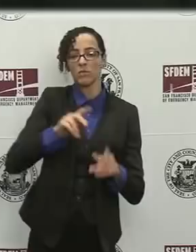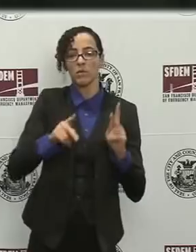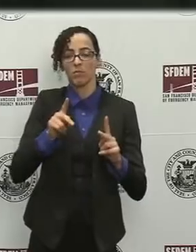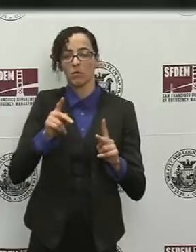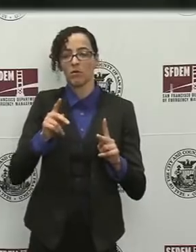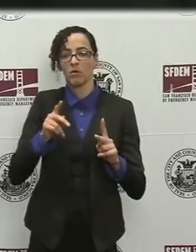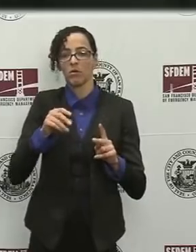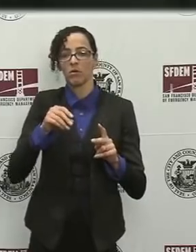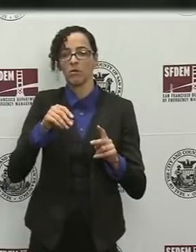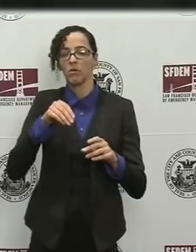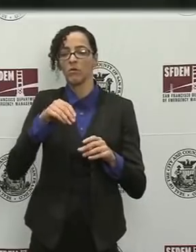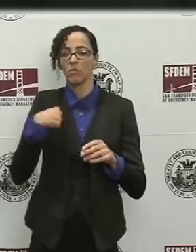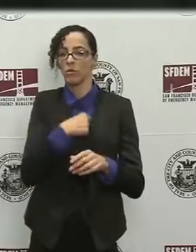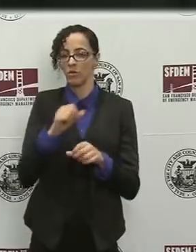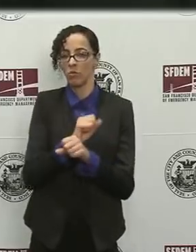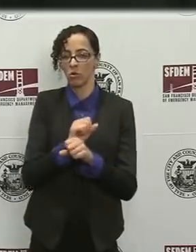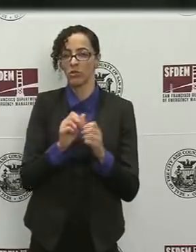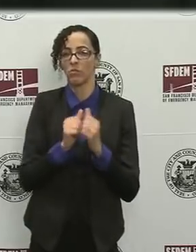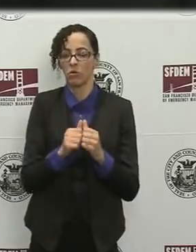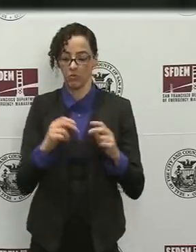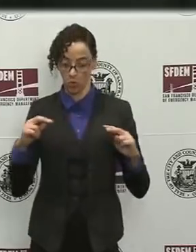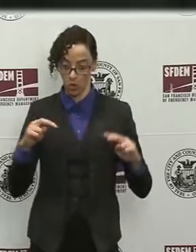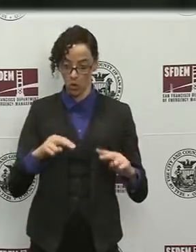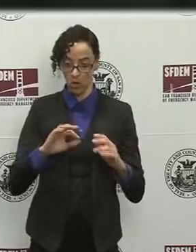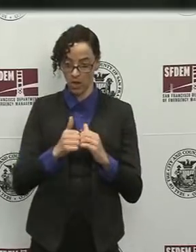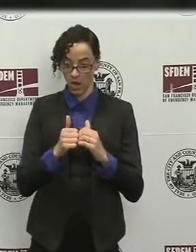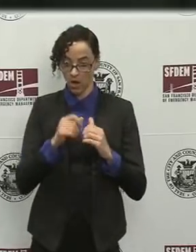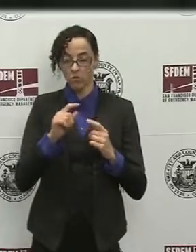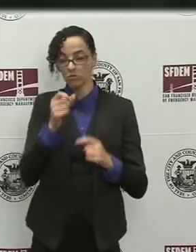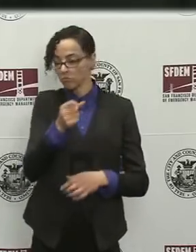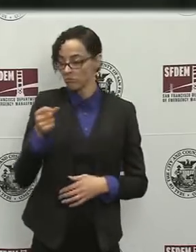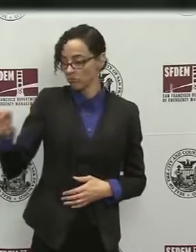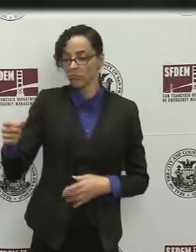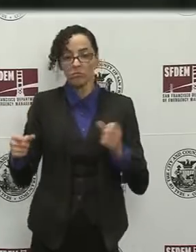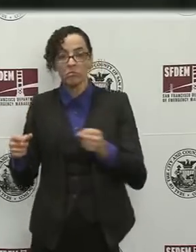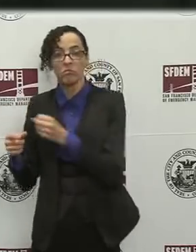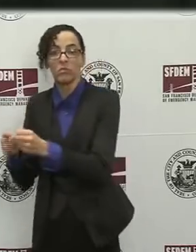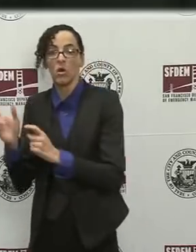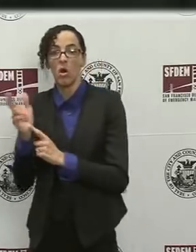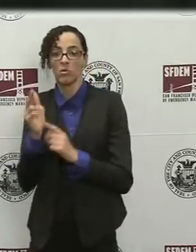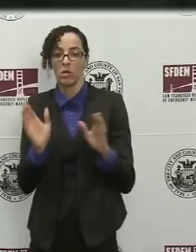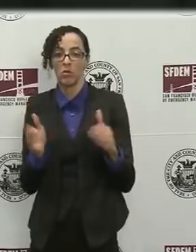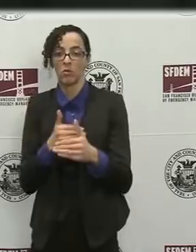them in hotel rooms first, and then we will continue to evaluate the situation.